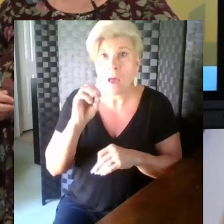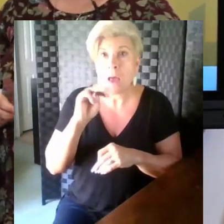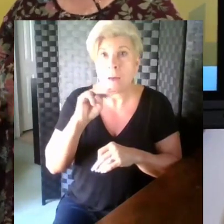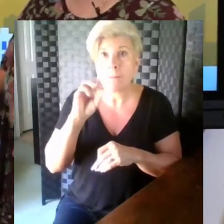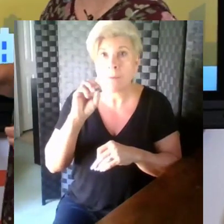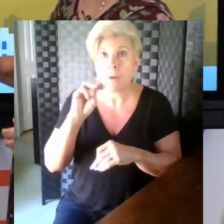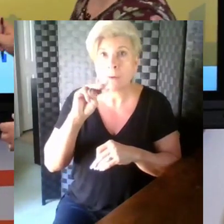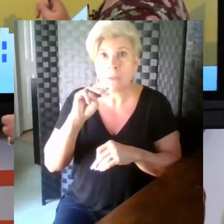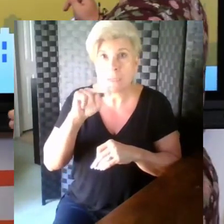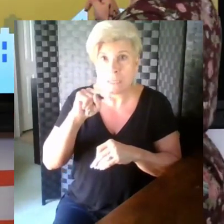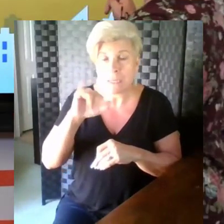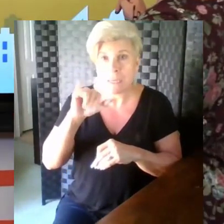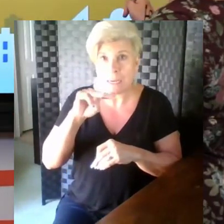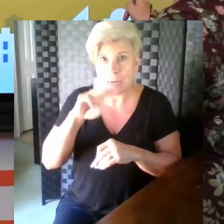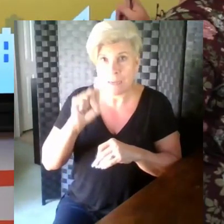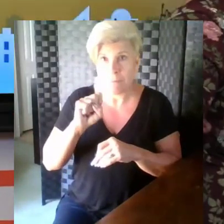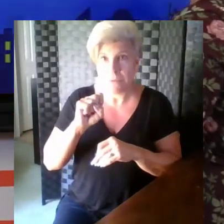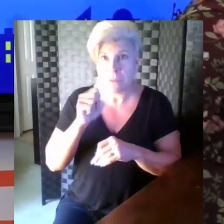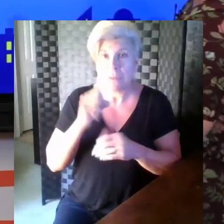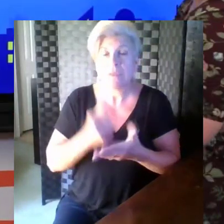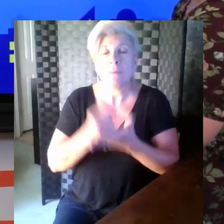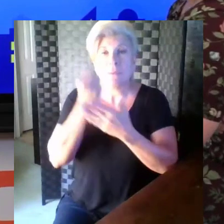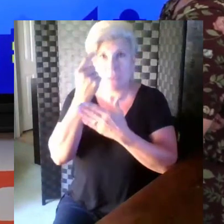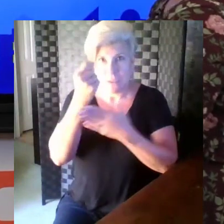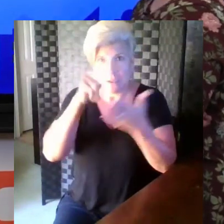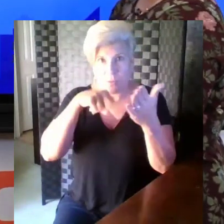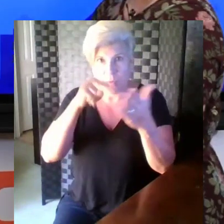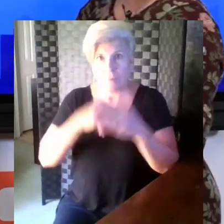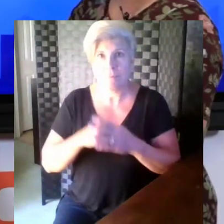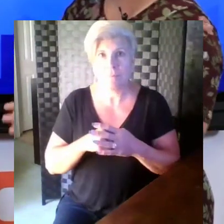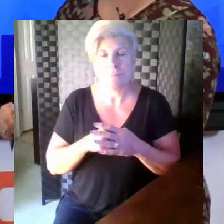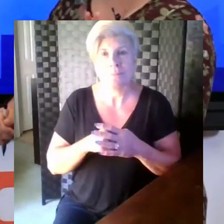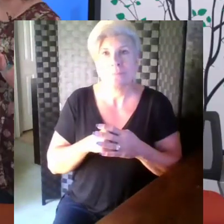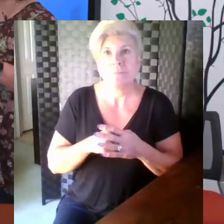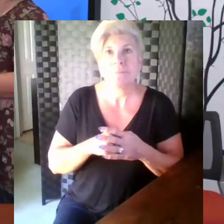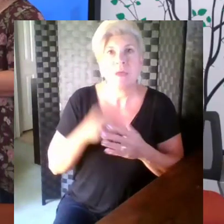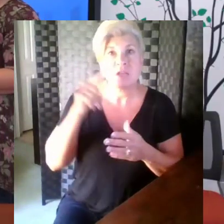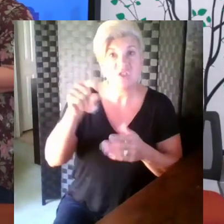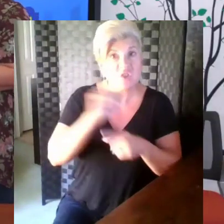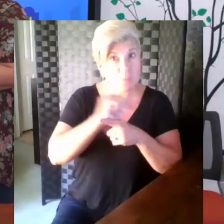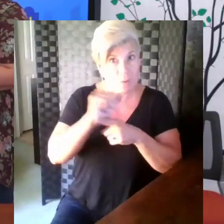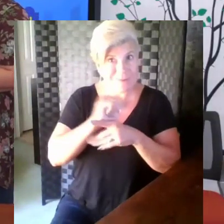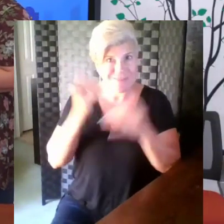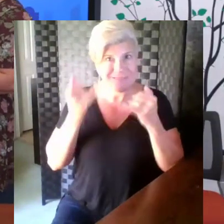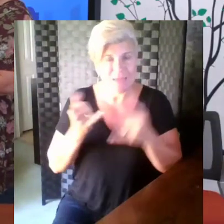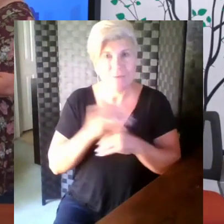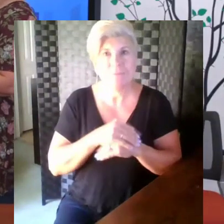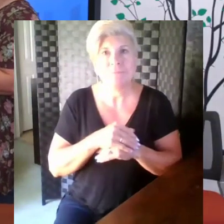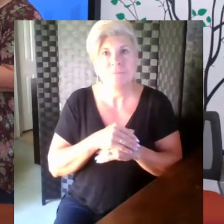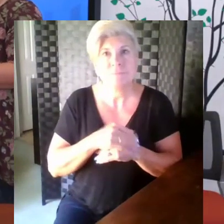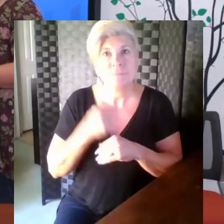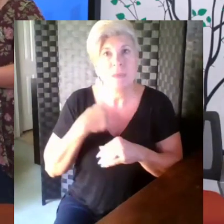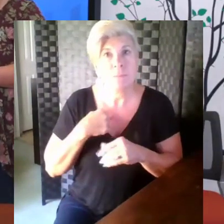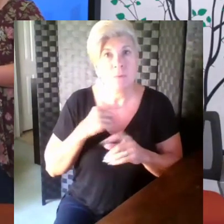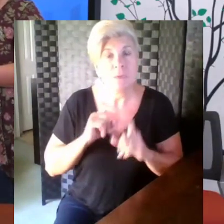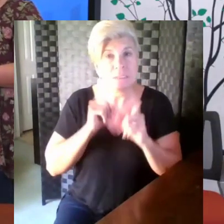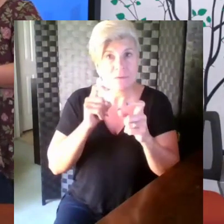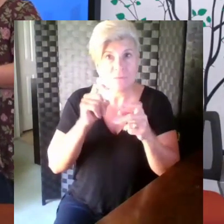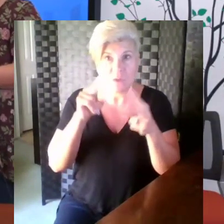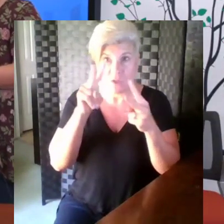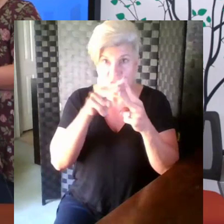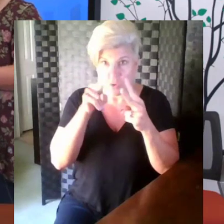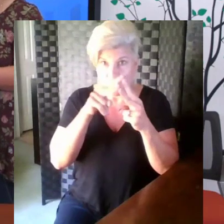so that we can understand words when we're reading. Now I want you to practice. I'm going to give you a set